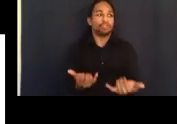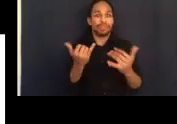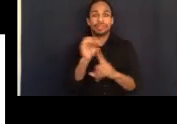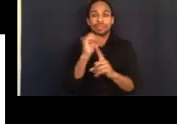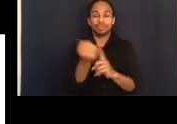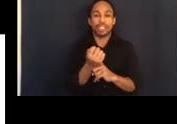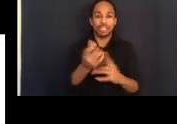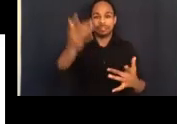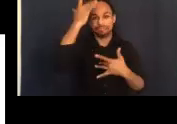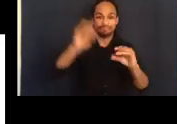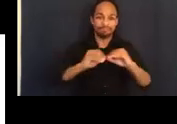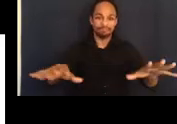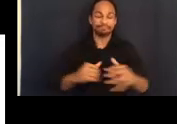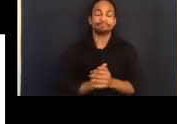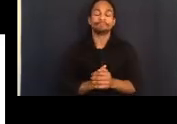Okay.